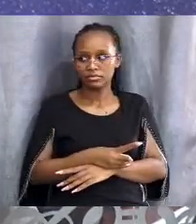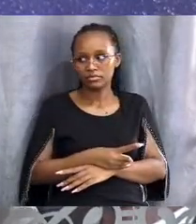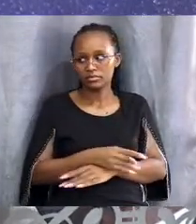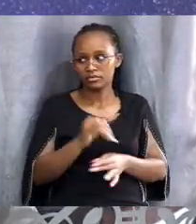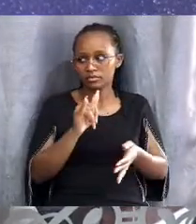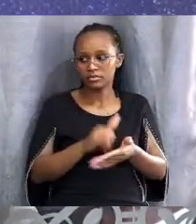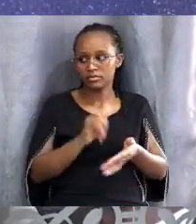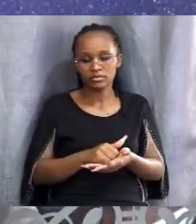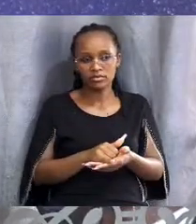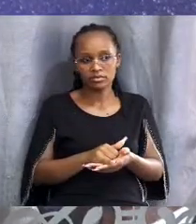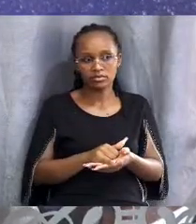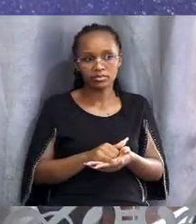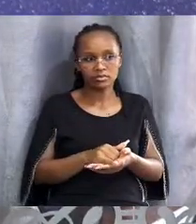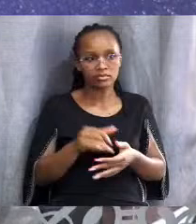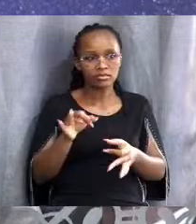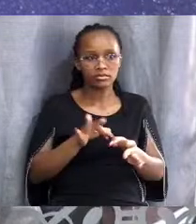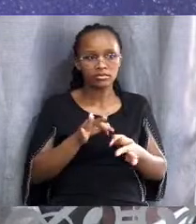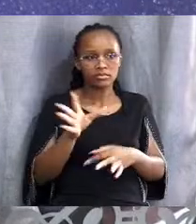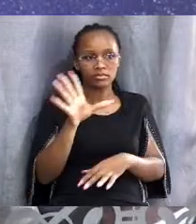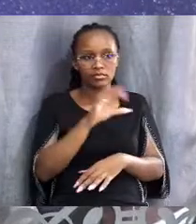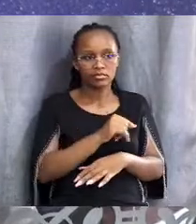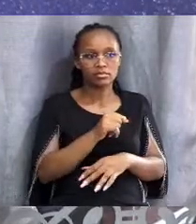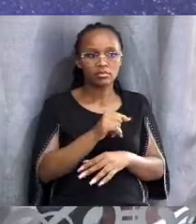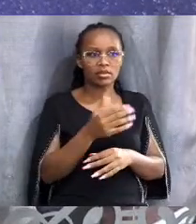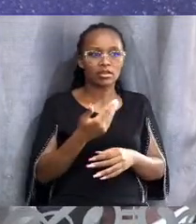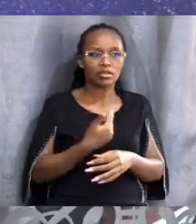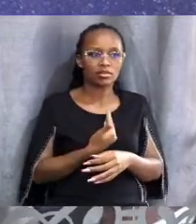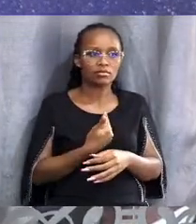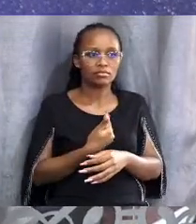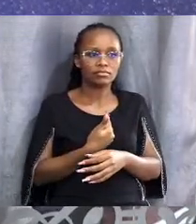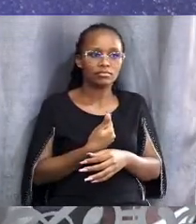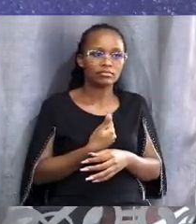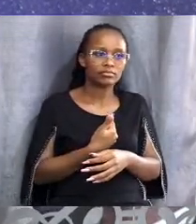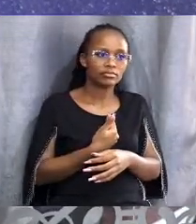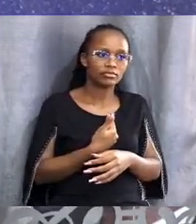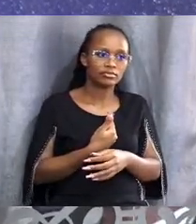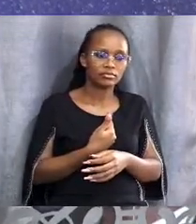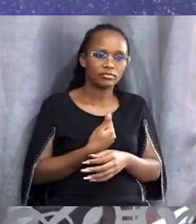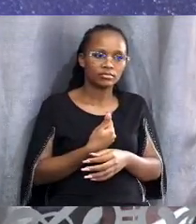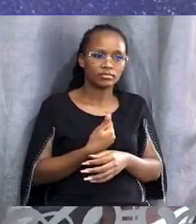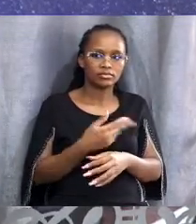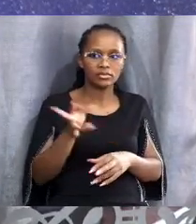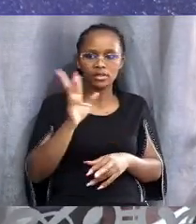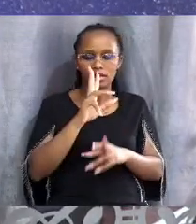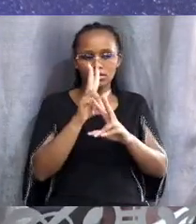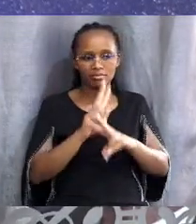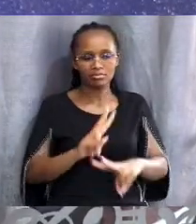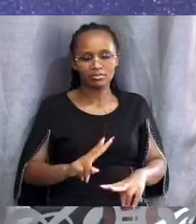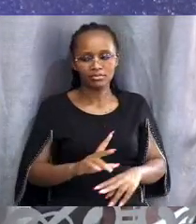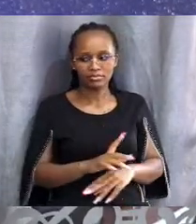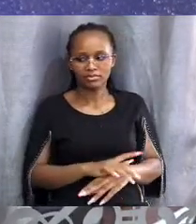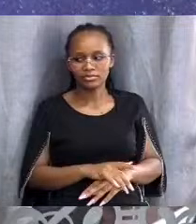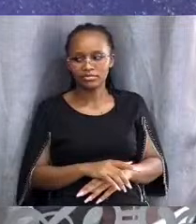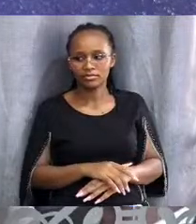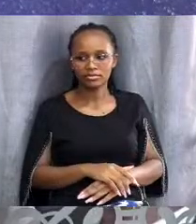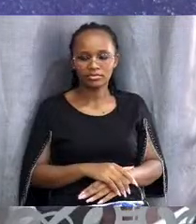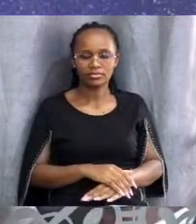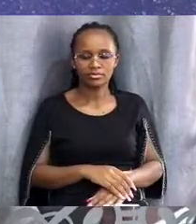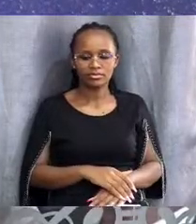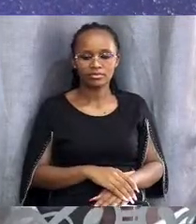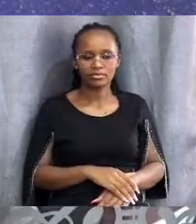that is what we promise to never take away. Rest in peace,